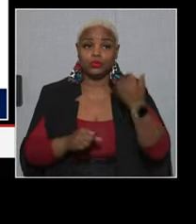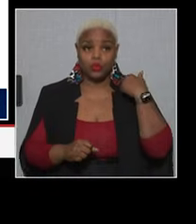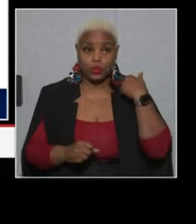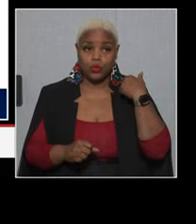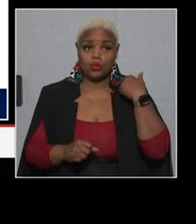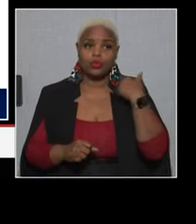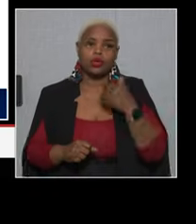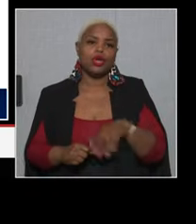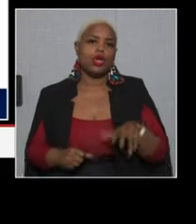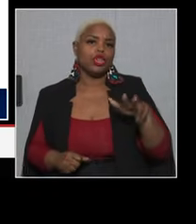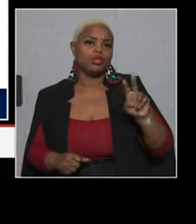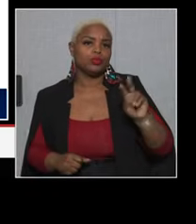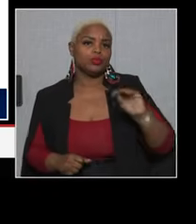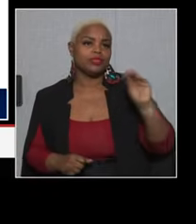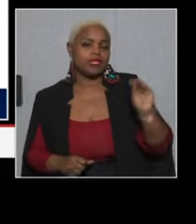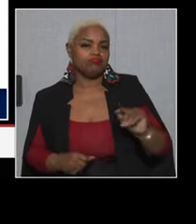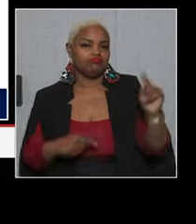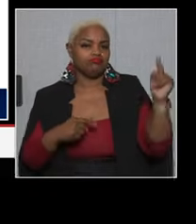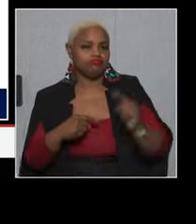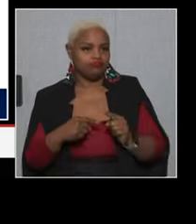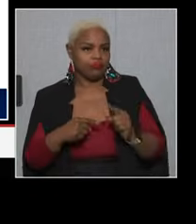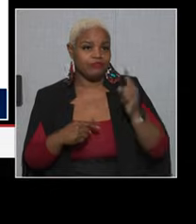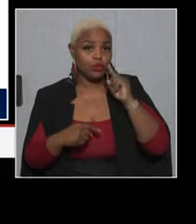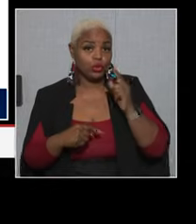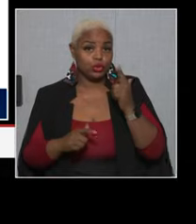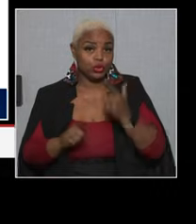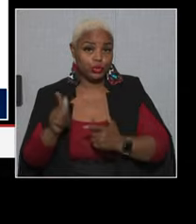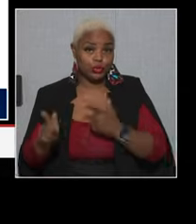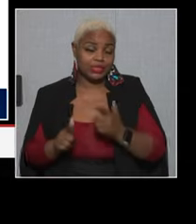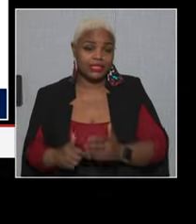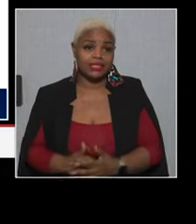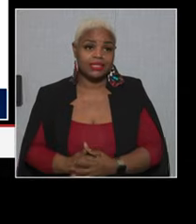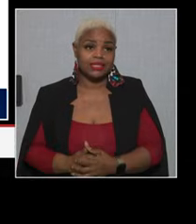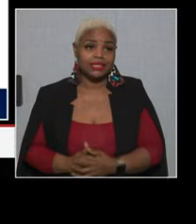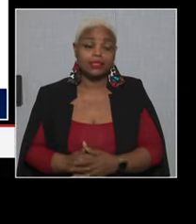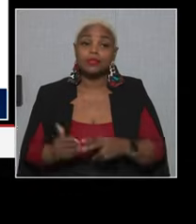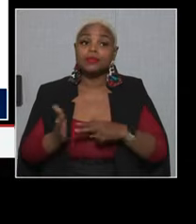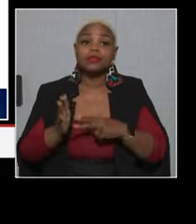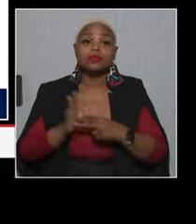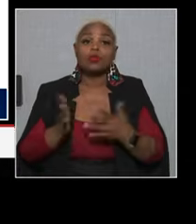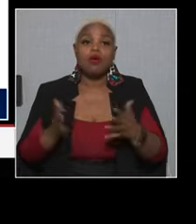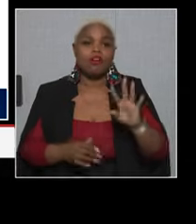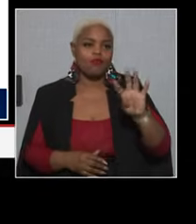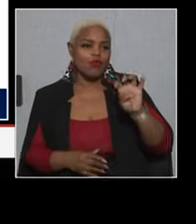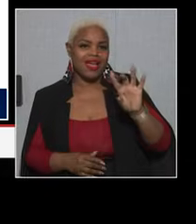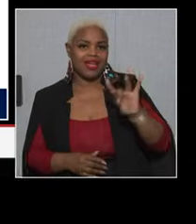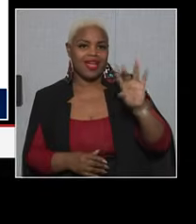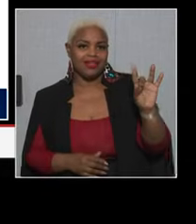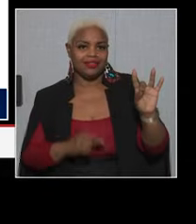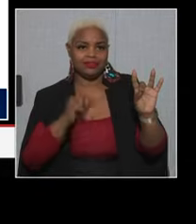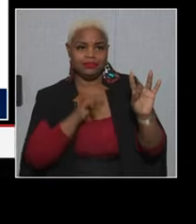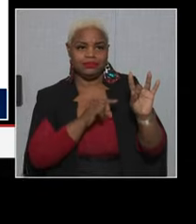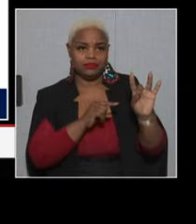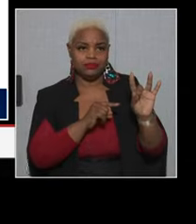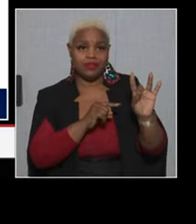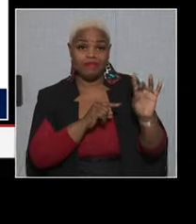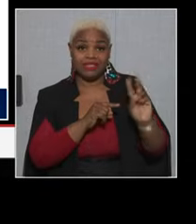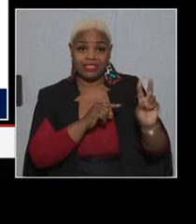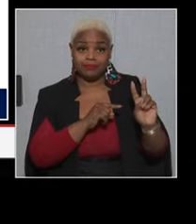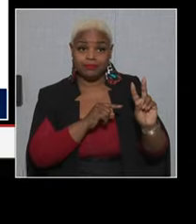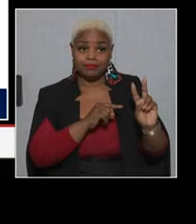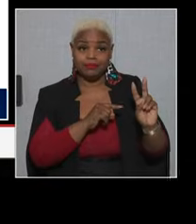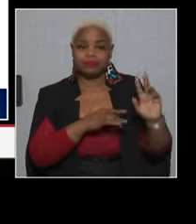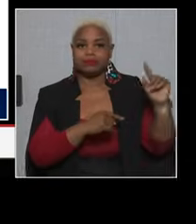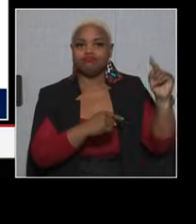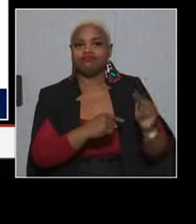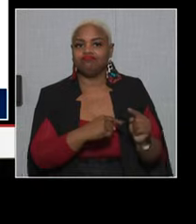same time last year. There are 488 fewer shooting victims this year than there were just 2 years ago. And that is an